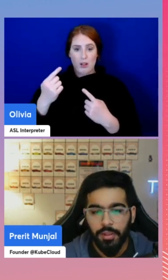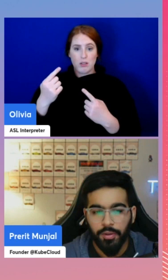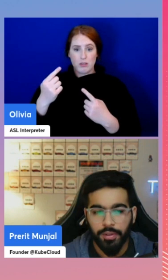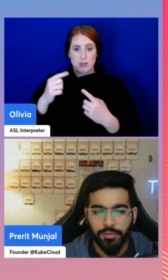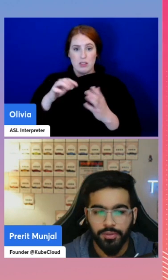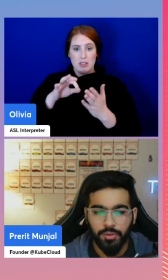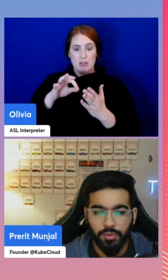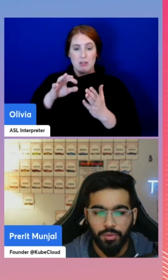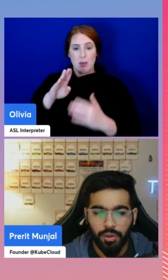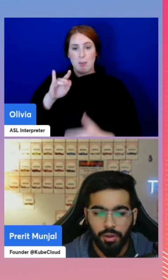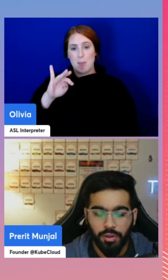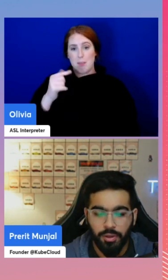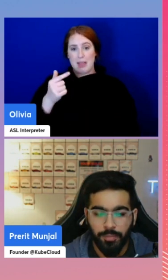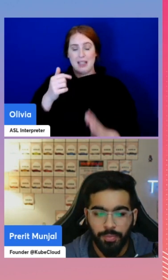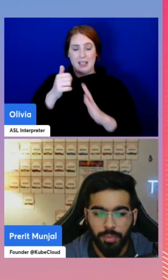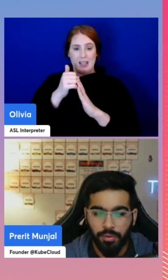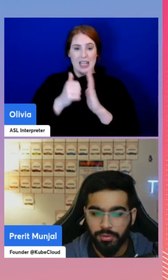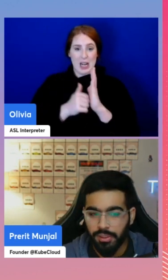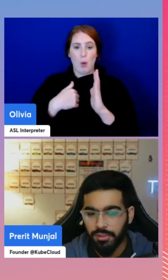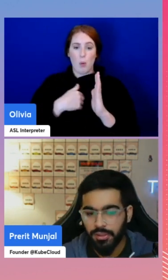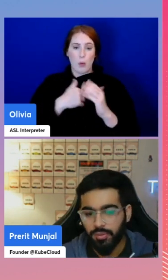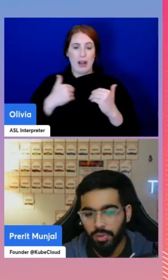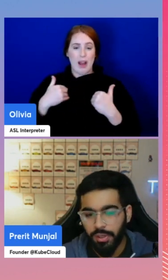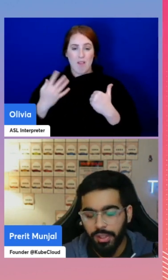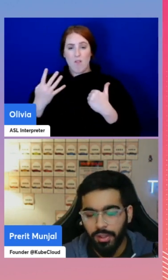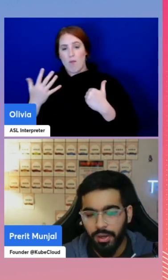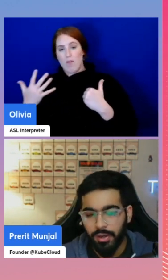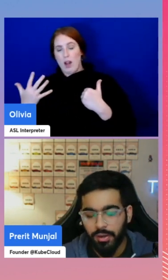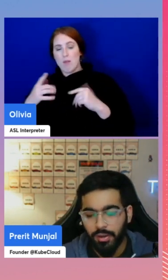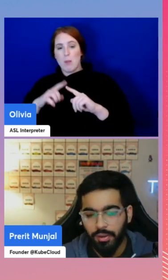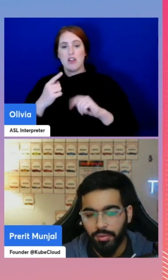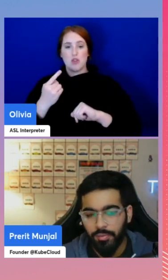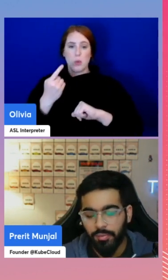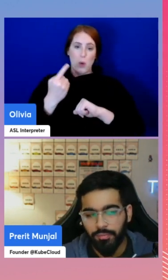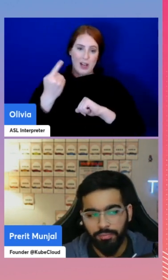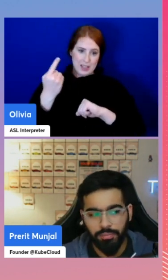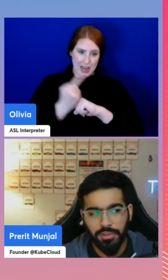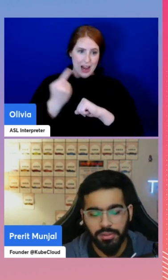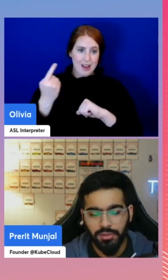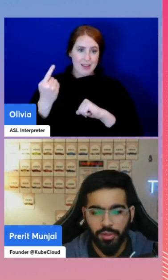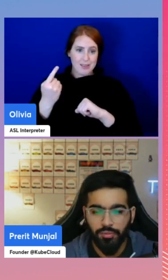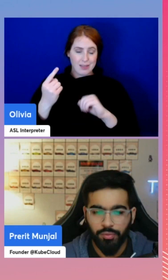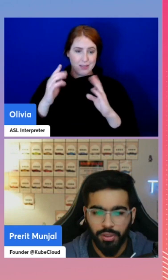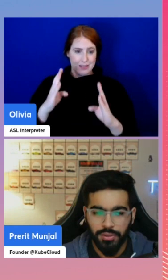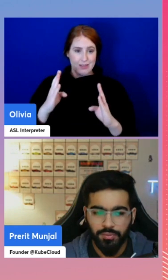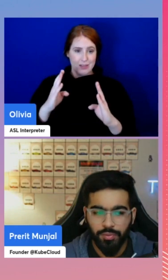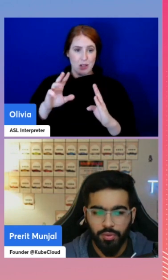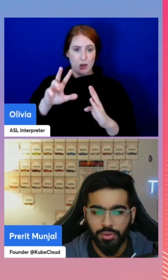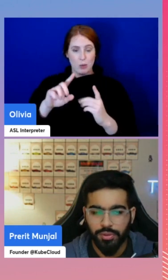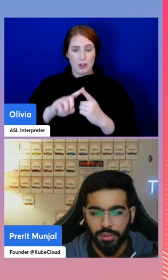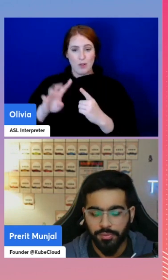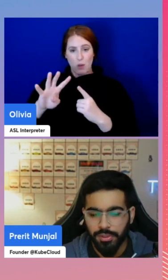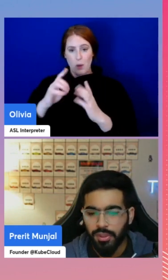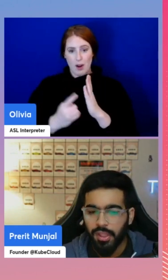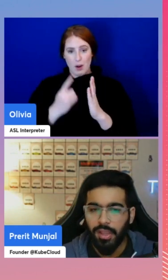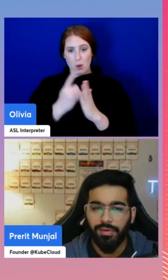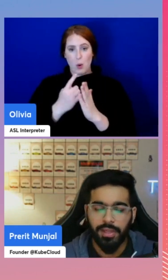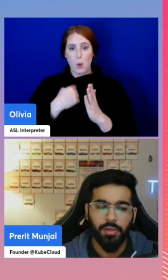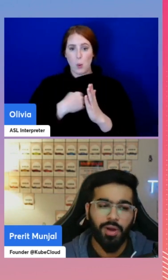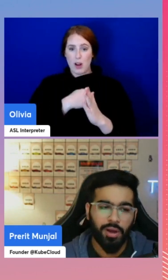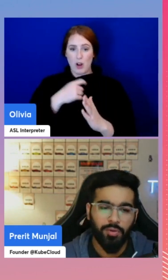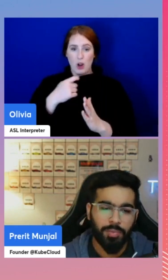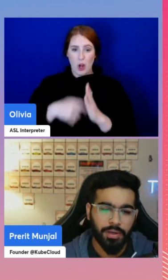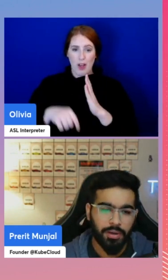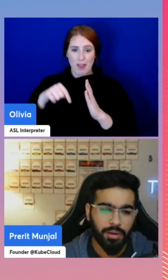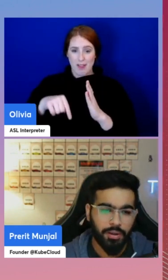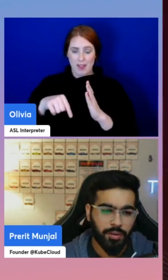accounts. Okay, so in just one day, and in just 3 or 4 hours, we were costed this much. I will